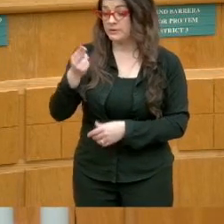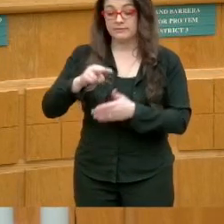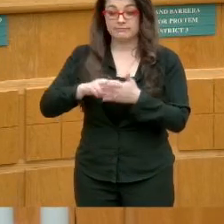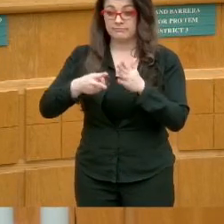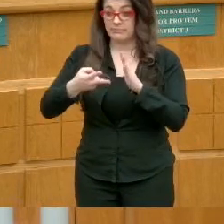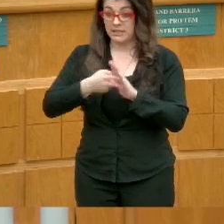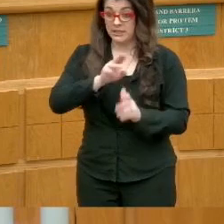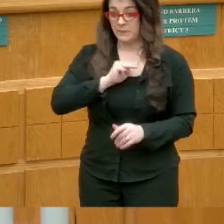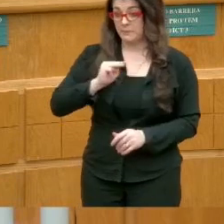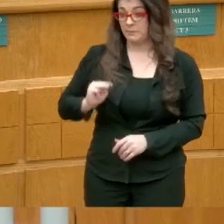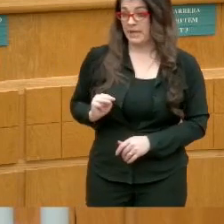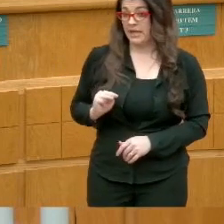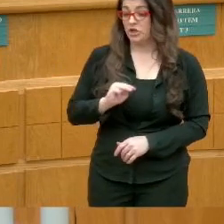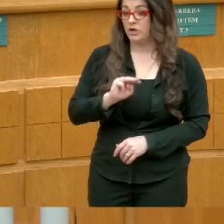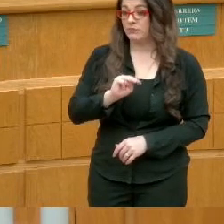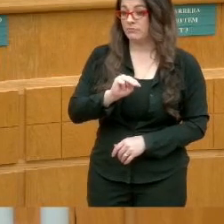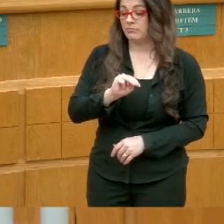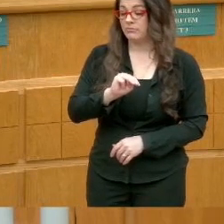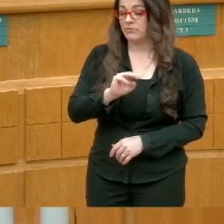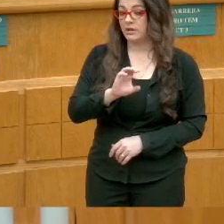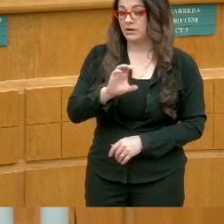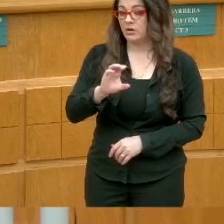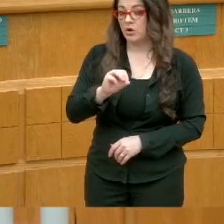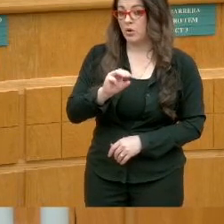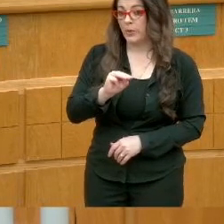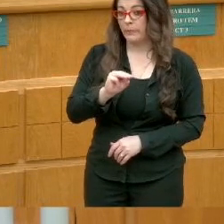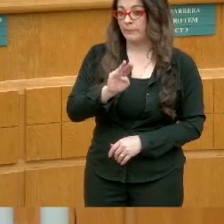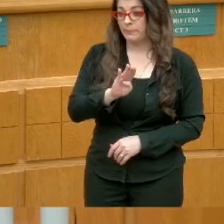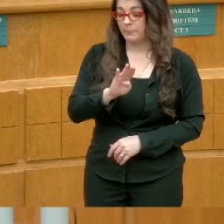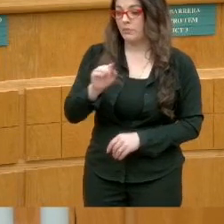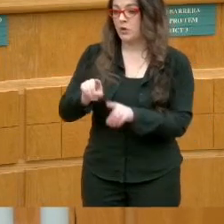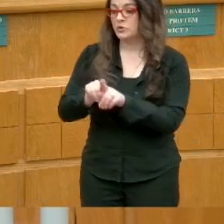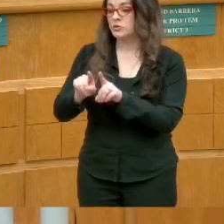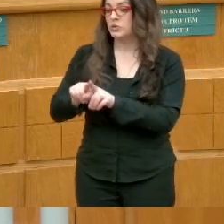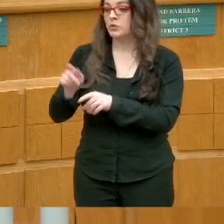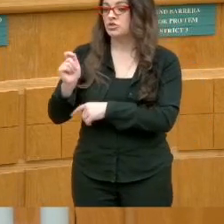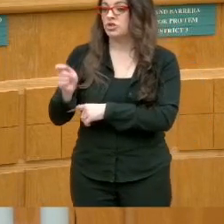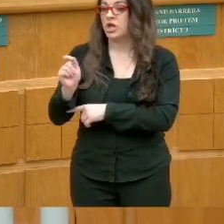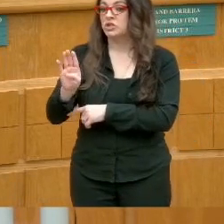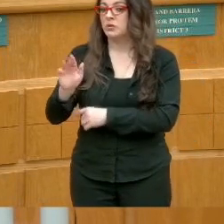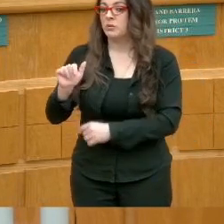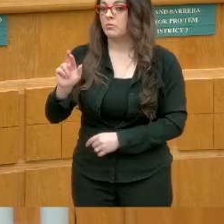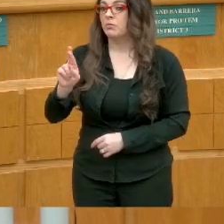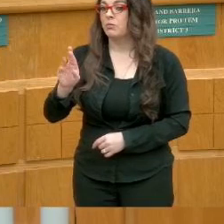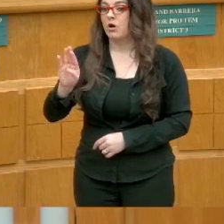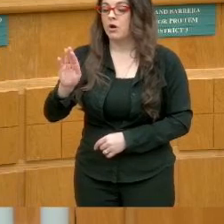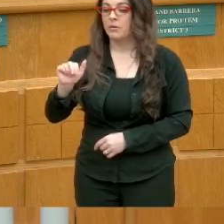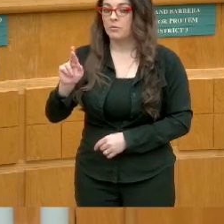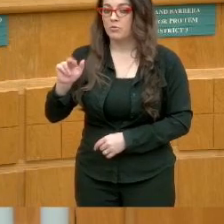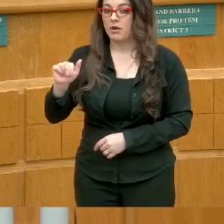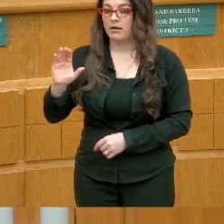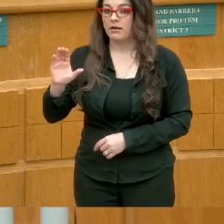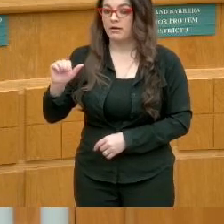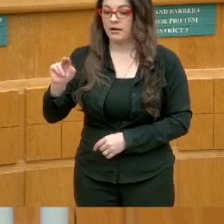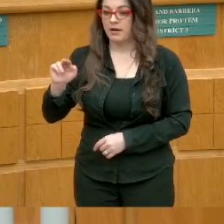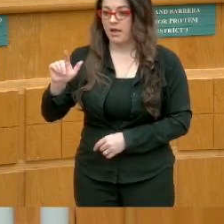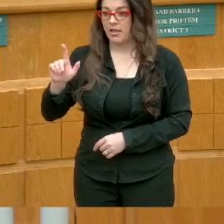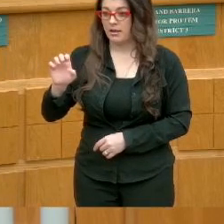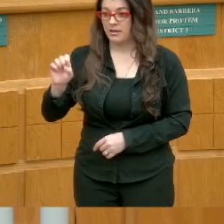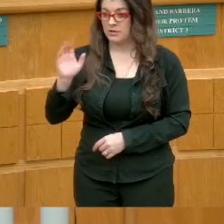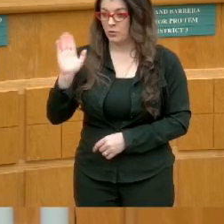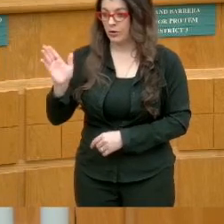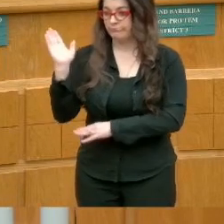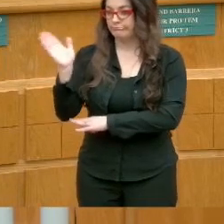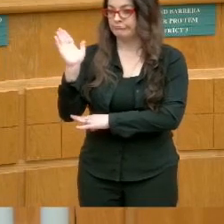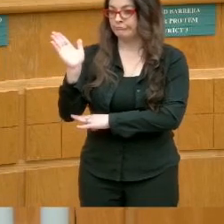McComb and Nueces County Judge Barbara Canales will be here to add to the conversation that we have with the community. Myself and Annette will